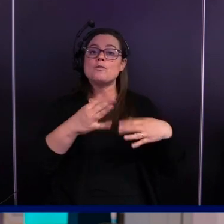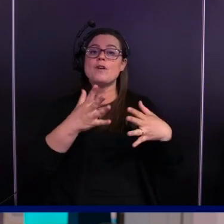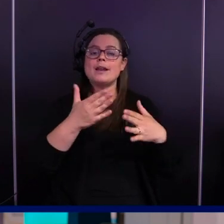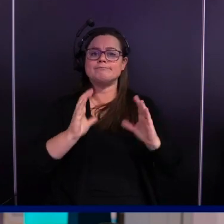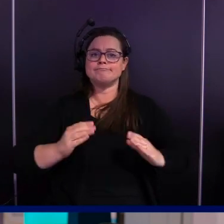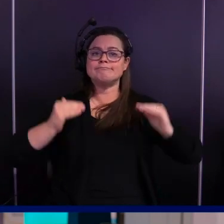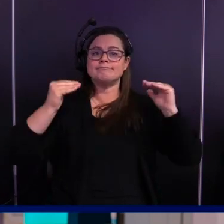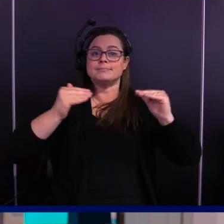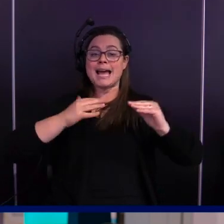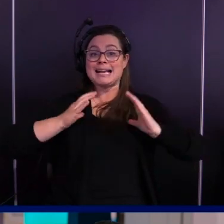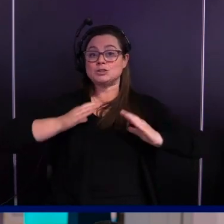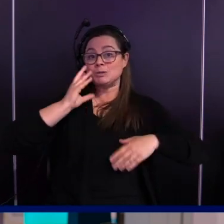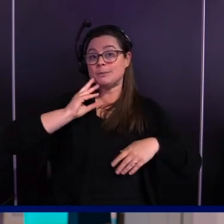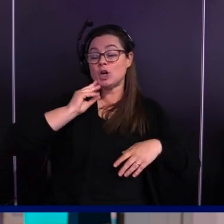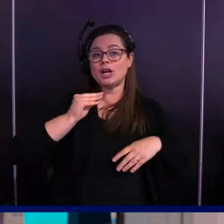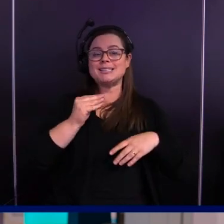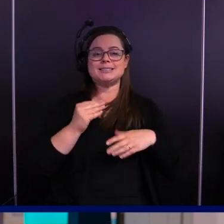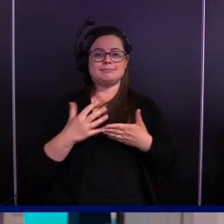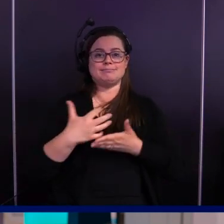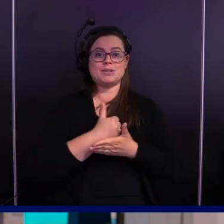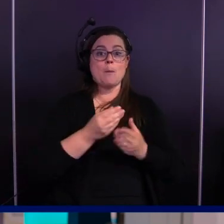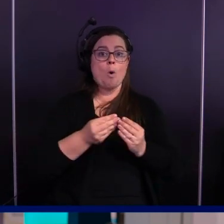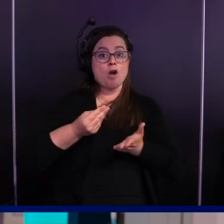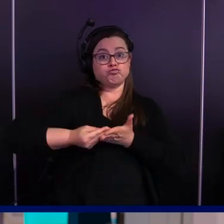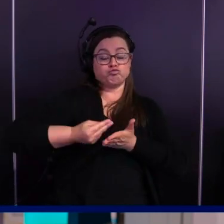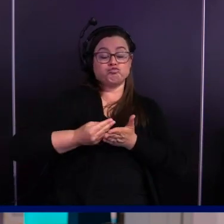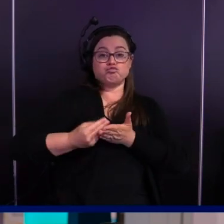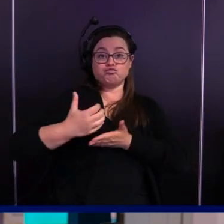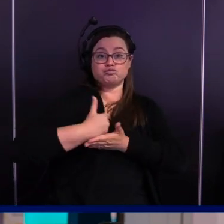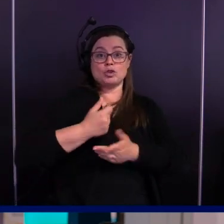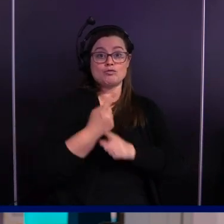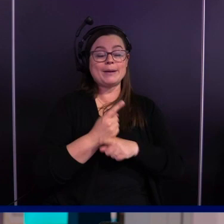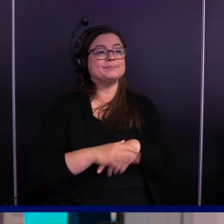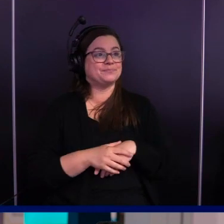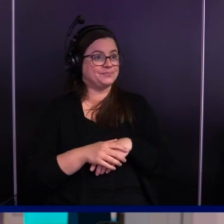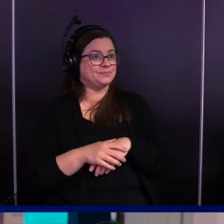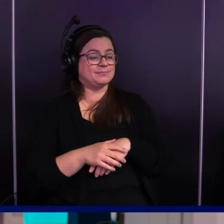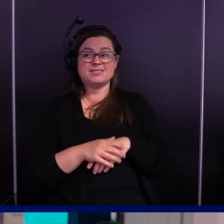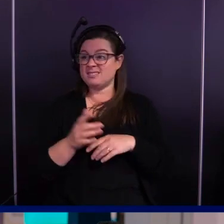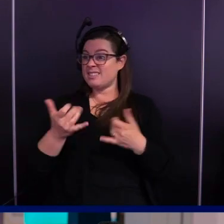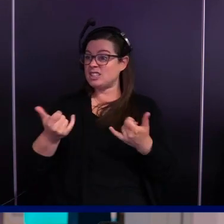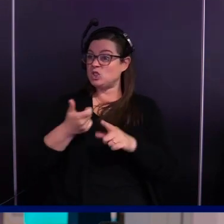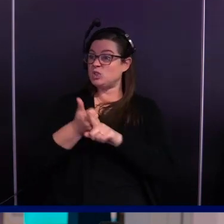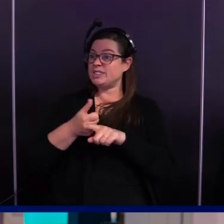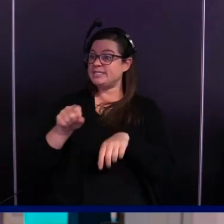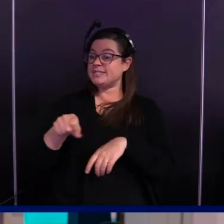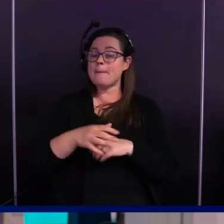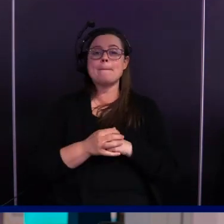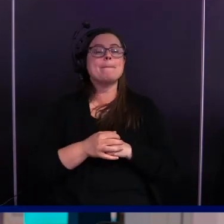customer experience and generating more revenue, whatnot, right? Yeah, that's huge. Yeah. So let's